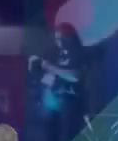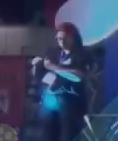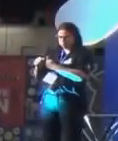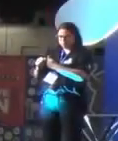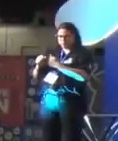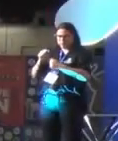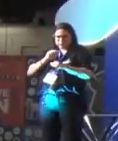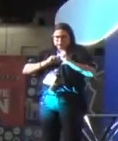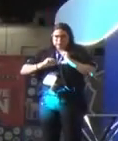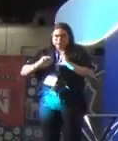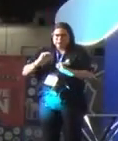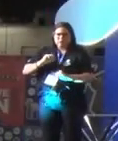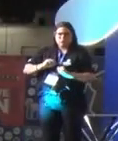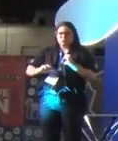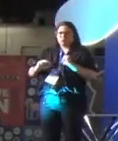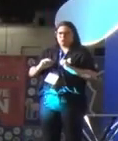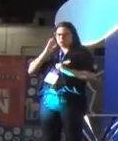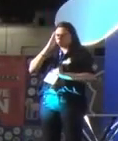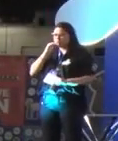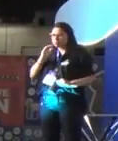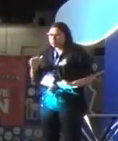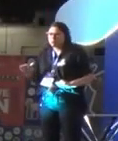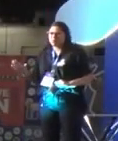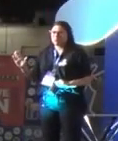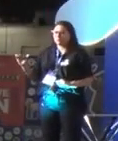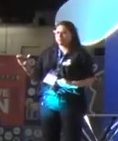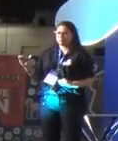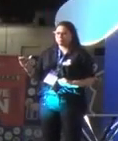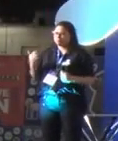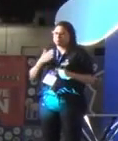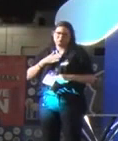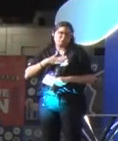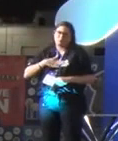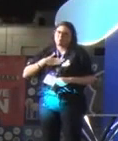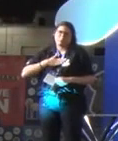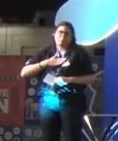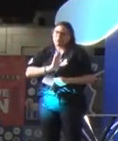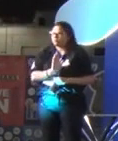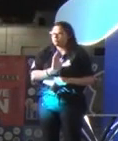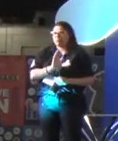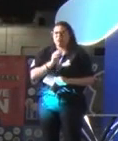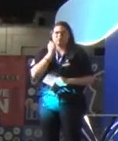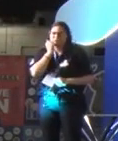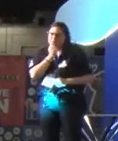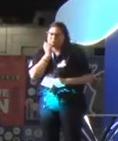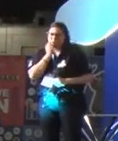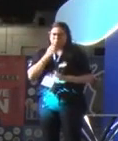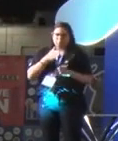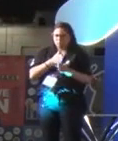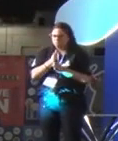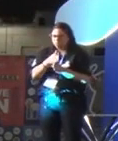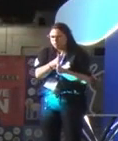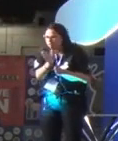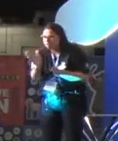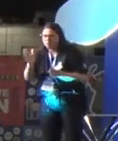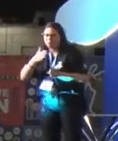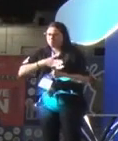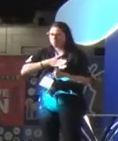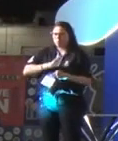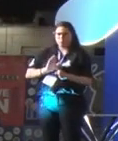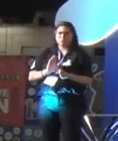children in education were not engaging with science. They were turning away from it, and people were trying to work out, why is this